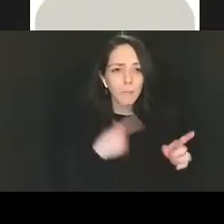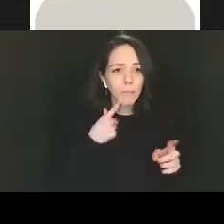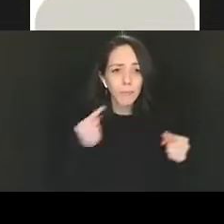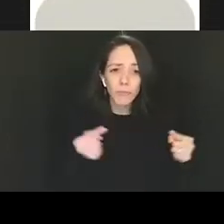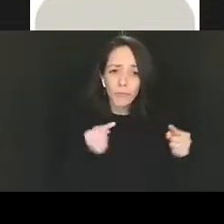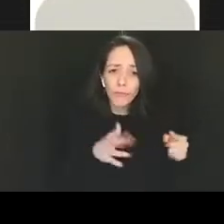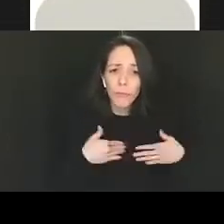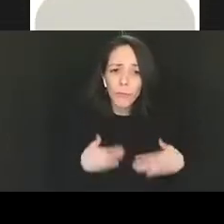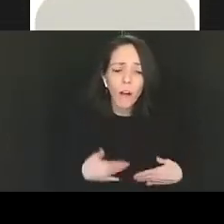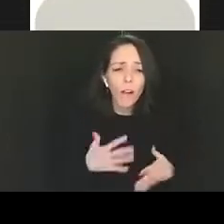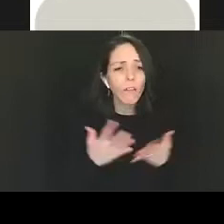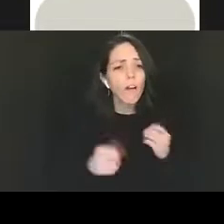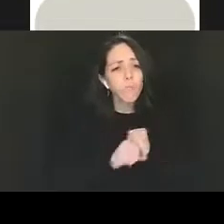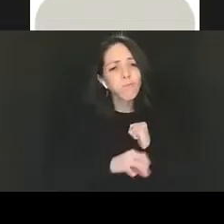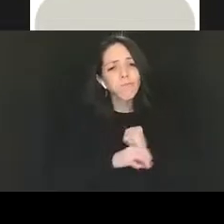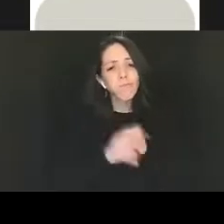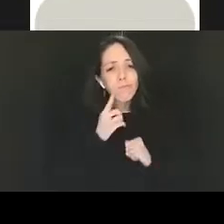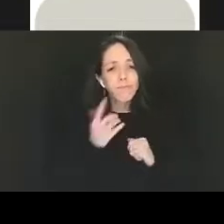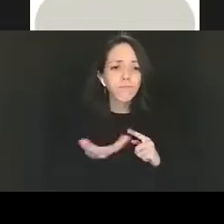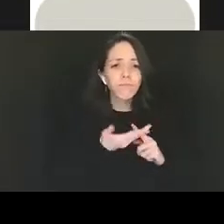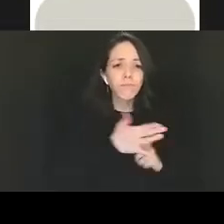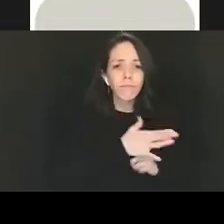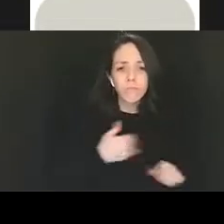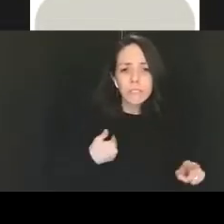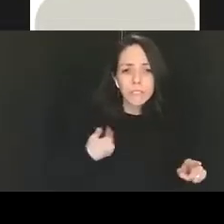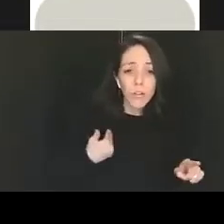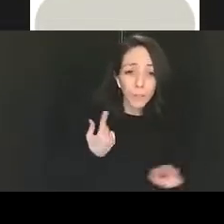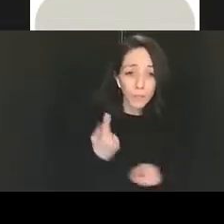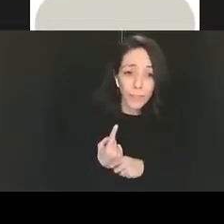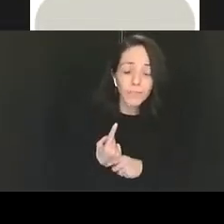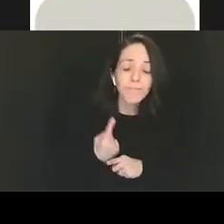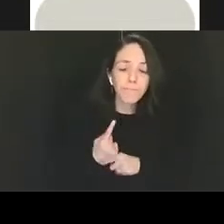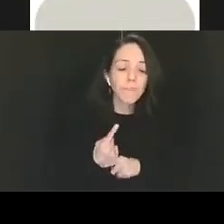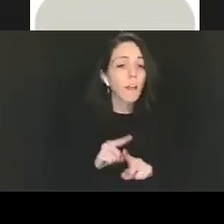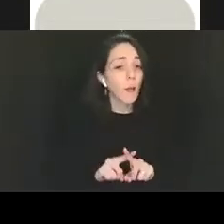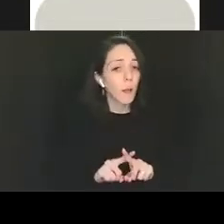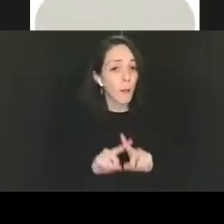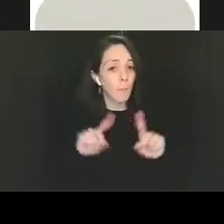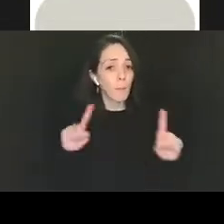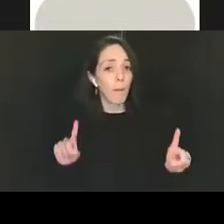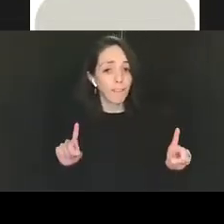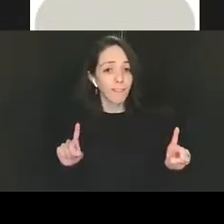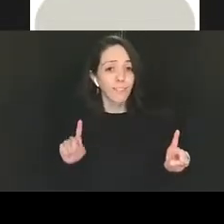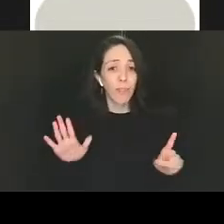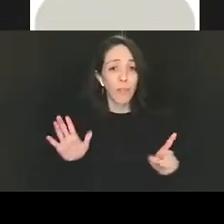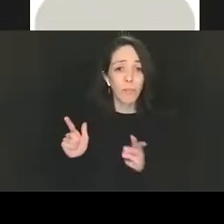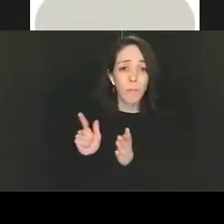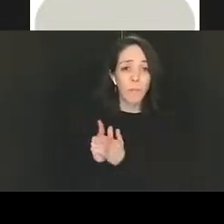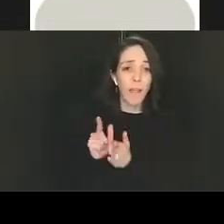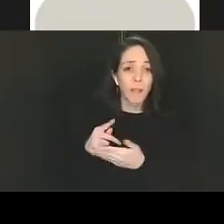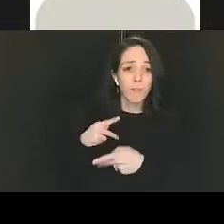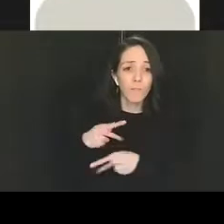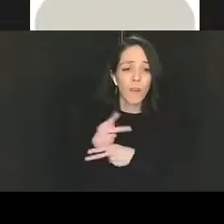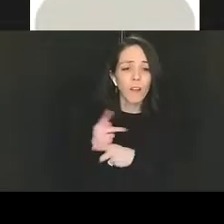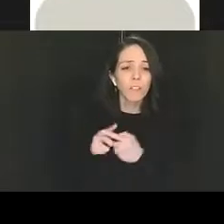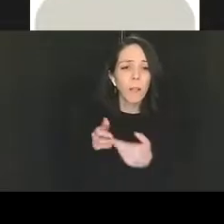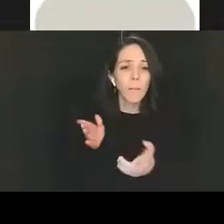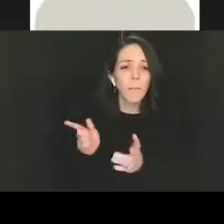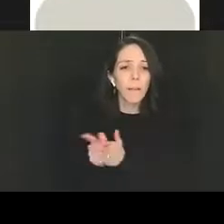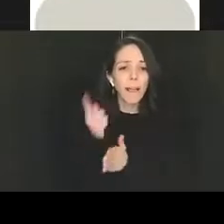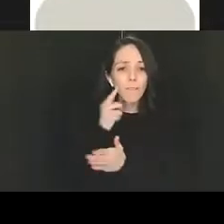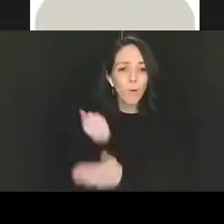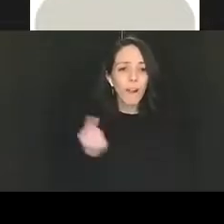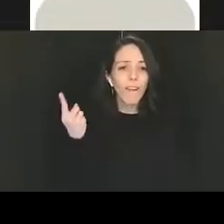there's a lot of advertising toward that group, right? However, those banned products ban the products for everybody, including those